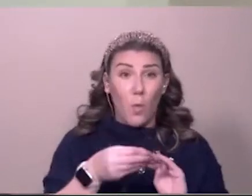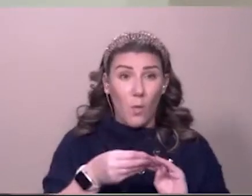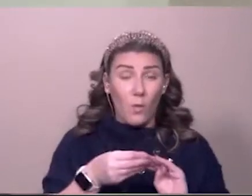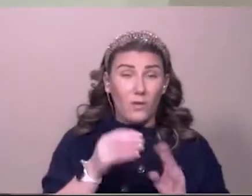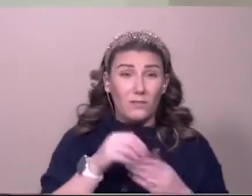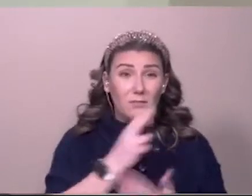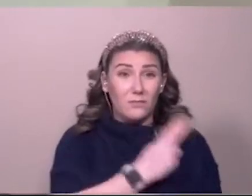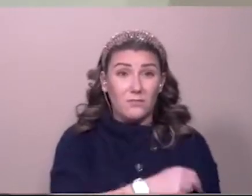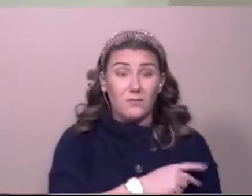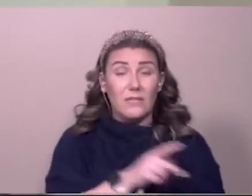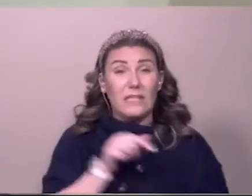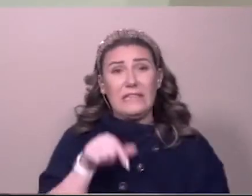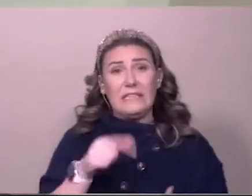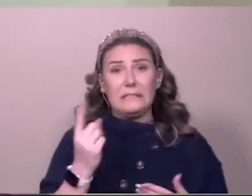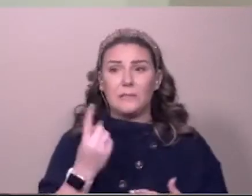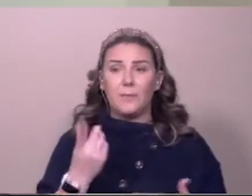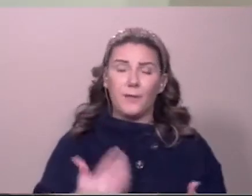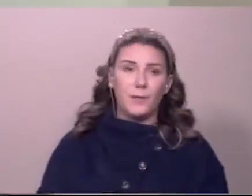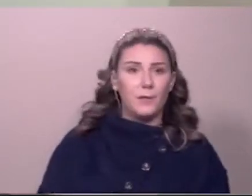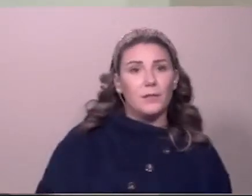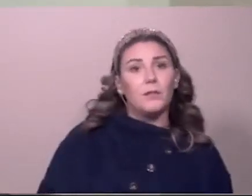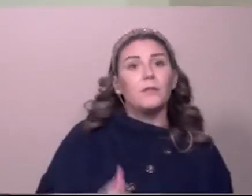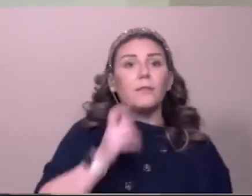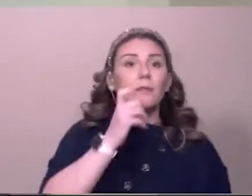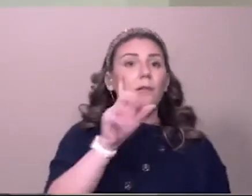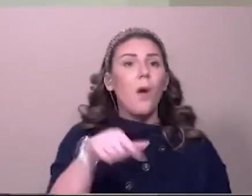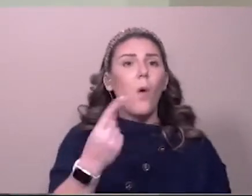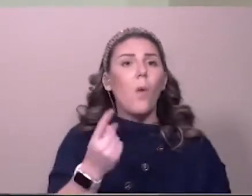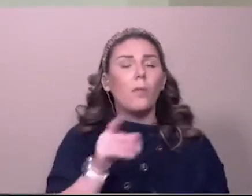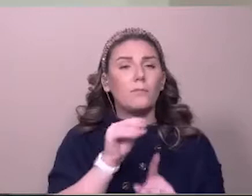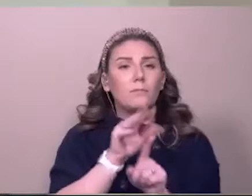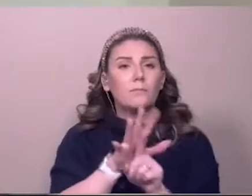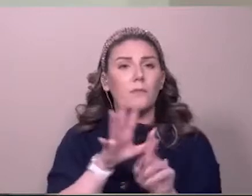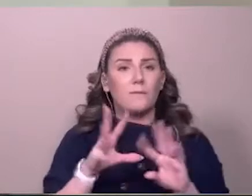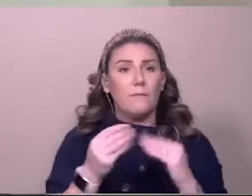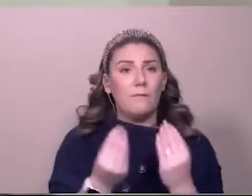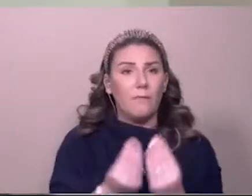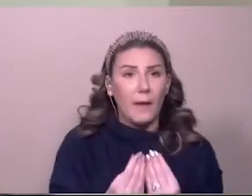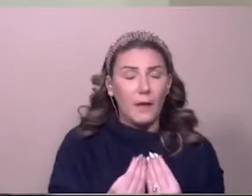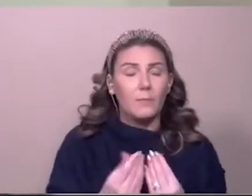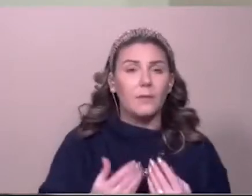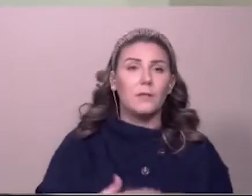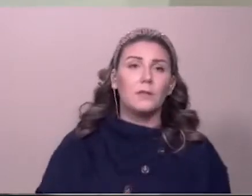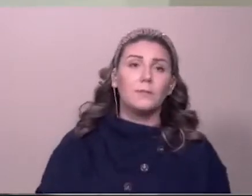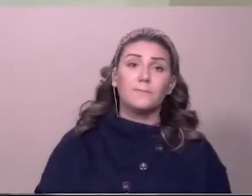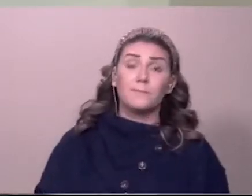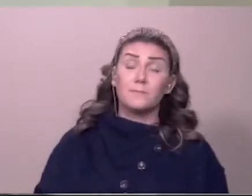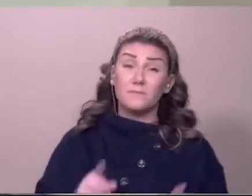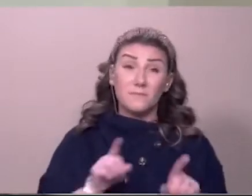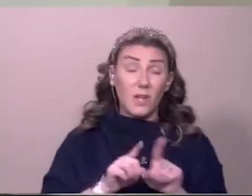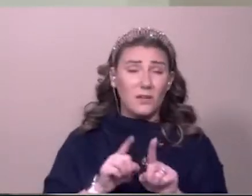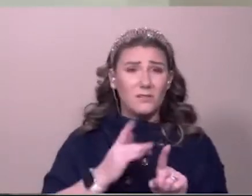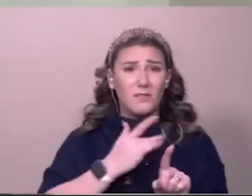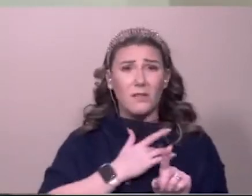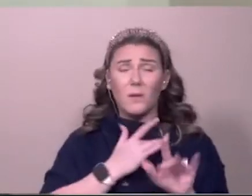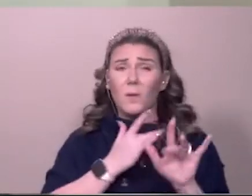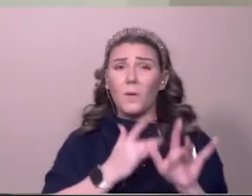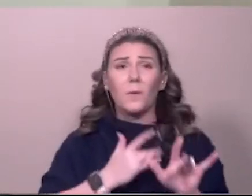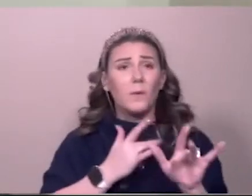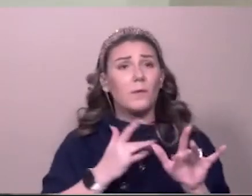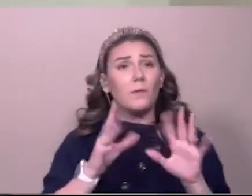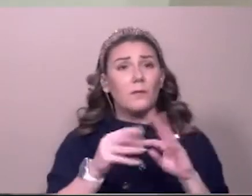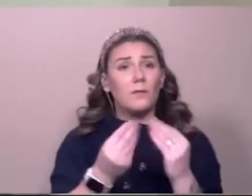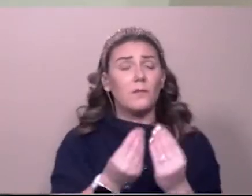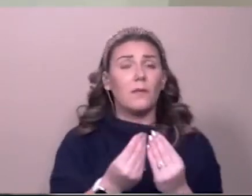is something that not only affects the families, and our hearts do go out to the families,